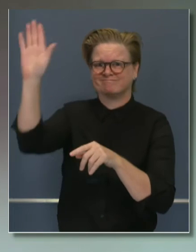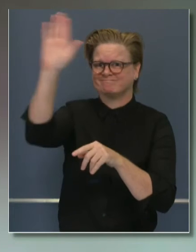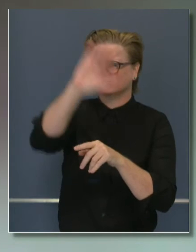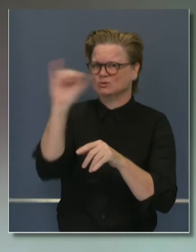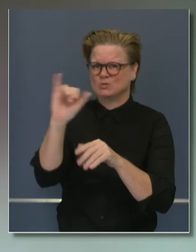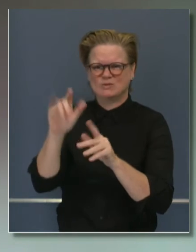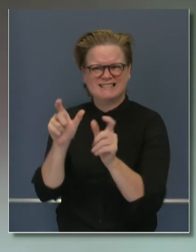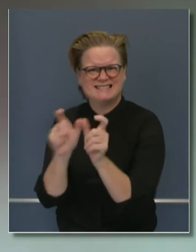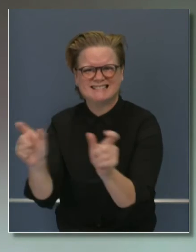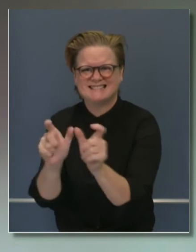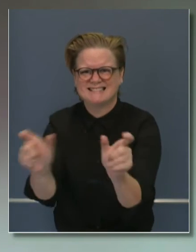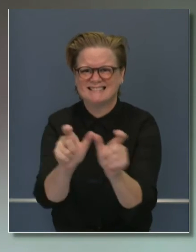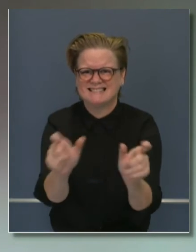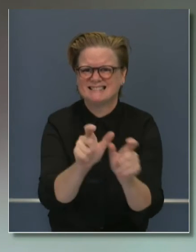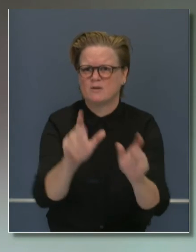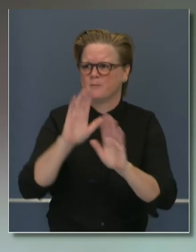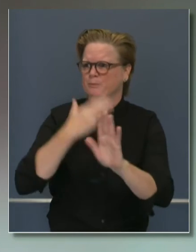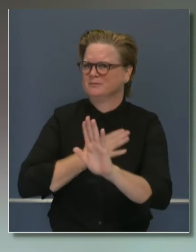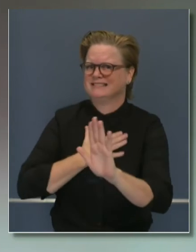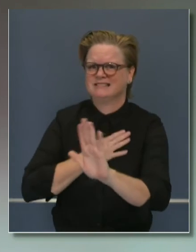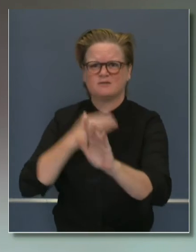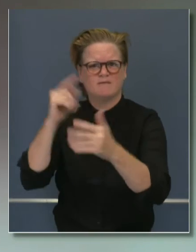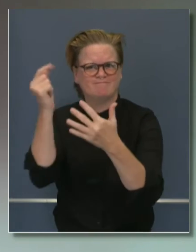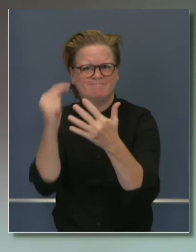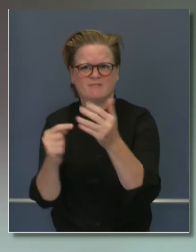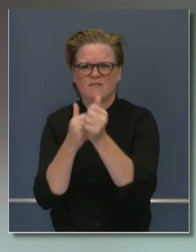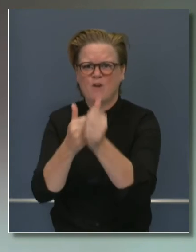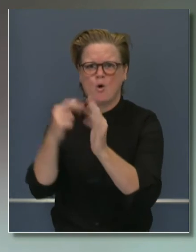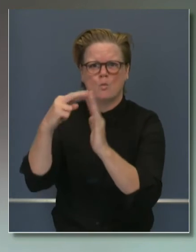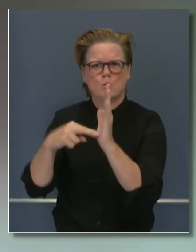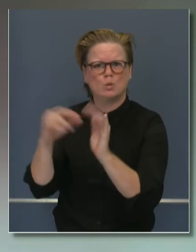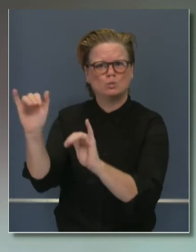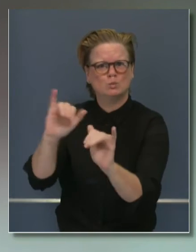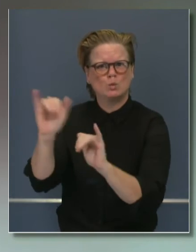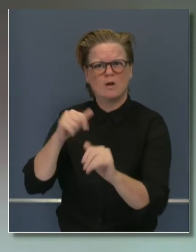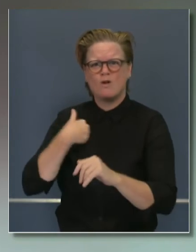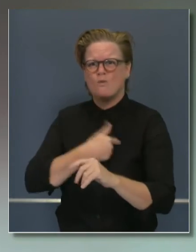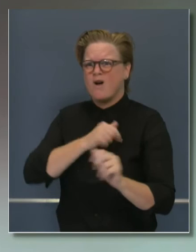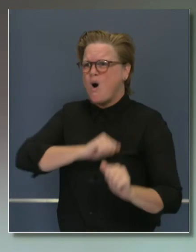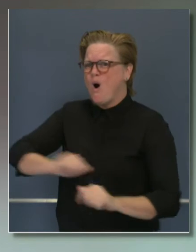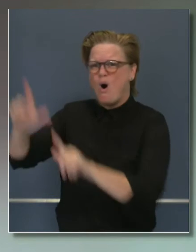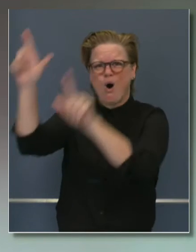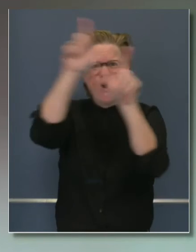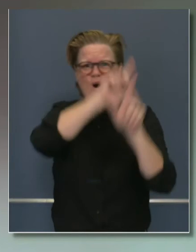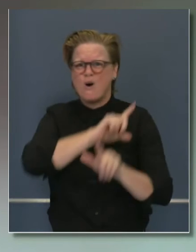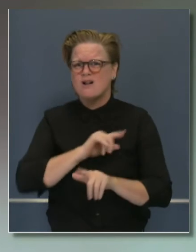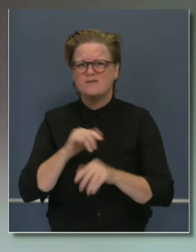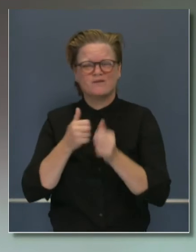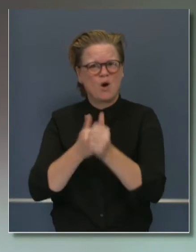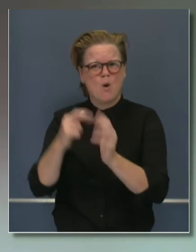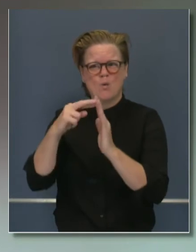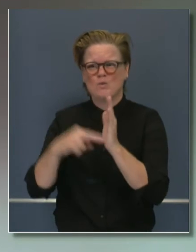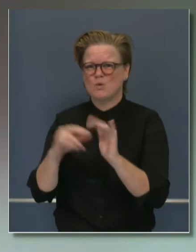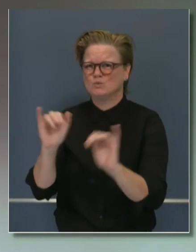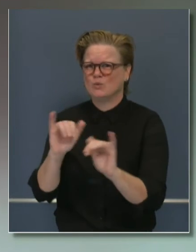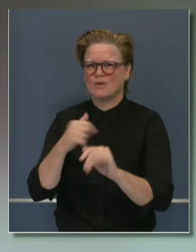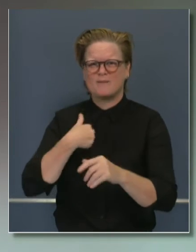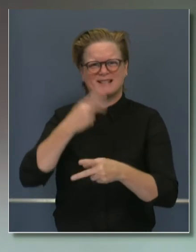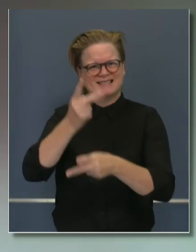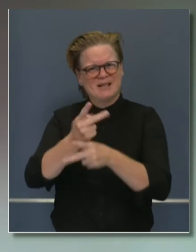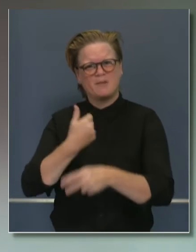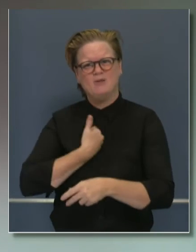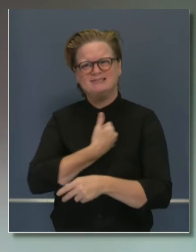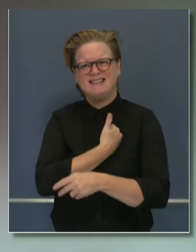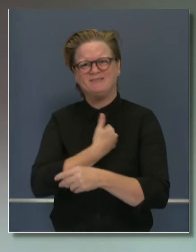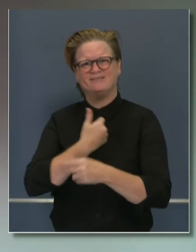partners around the West Coast to make sure that we all keep ourselves protected, keep transmission as low as possible.